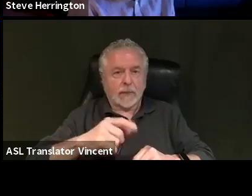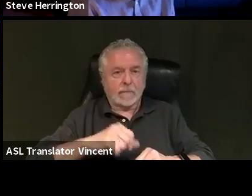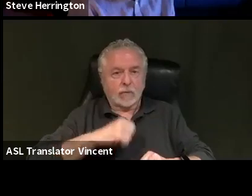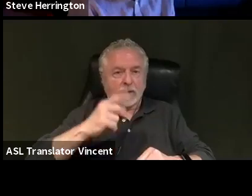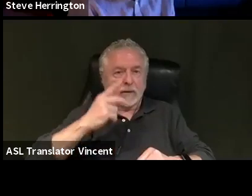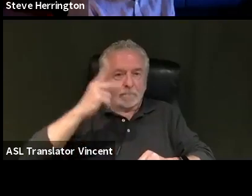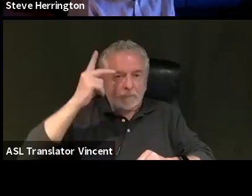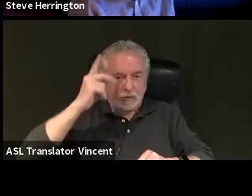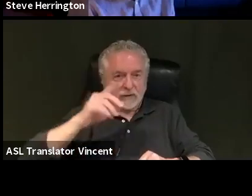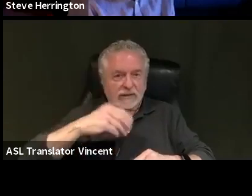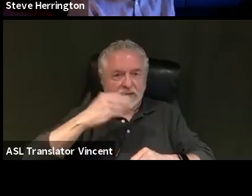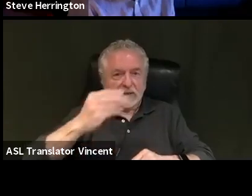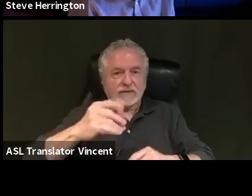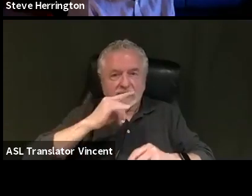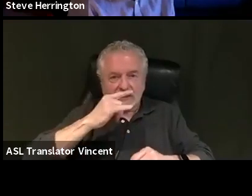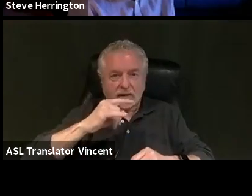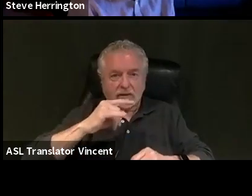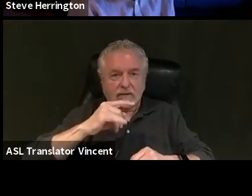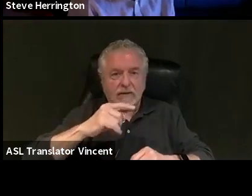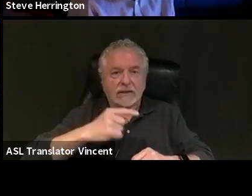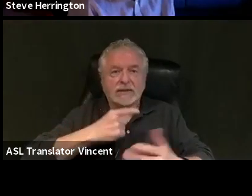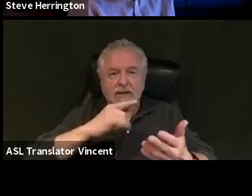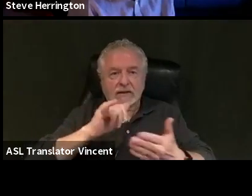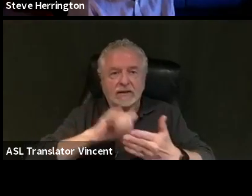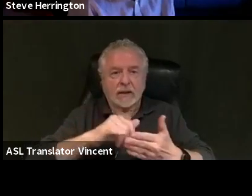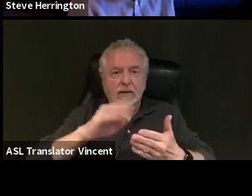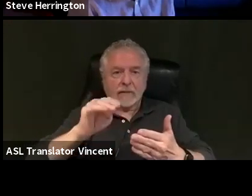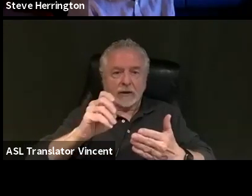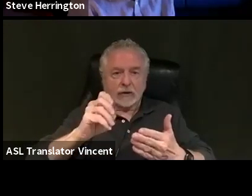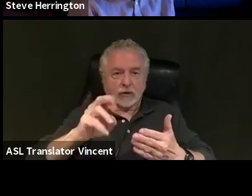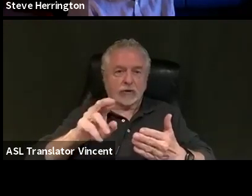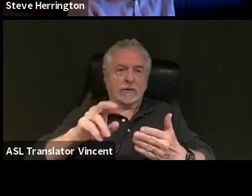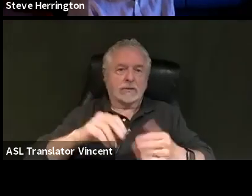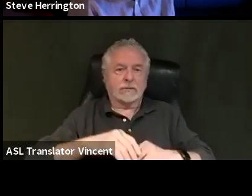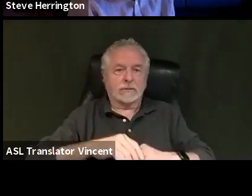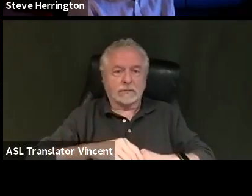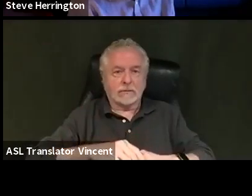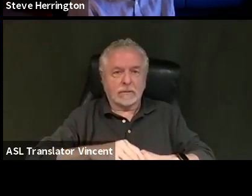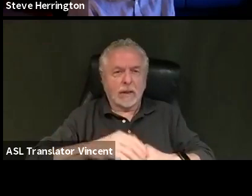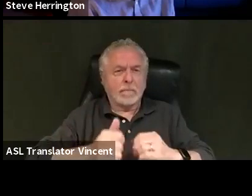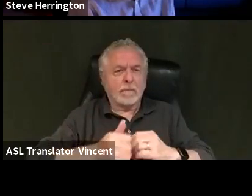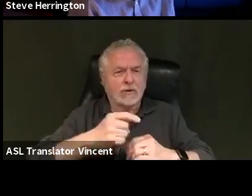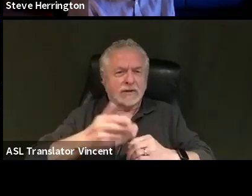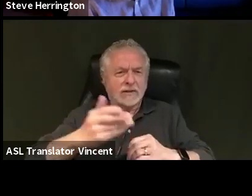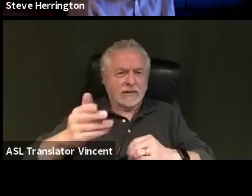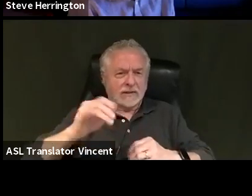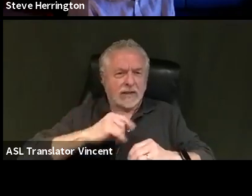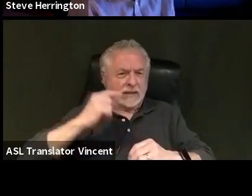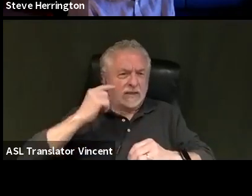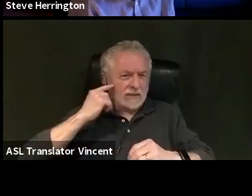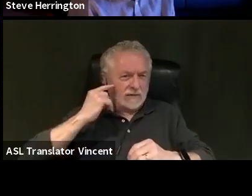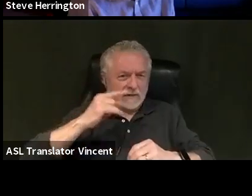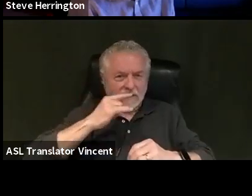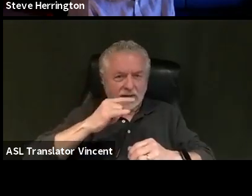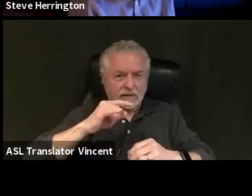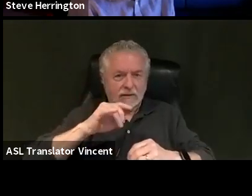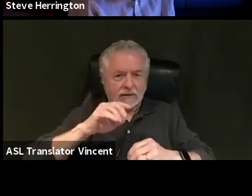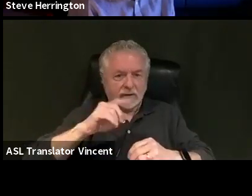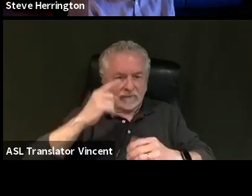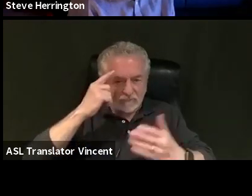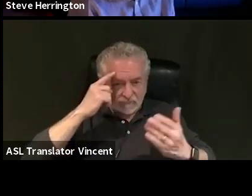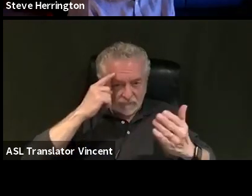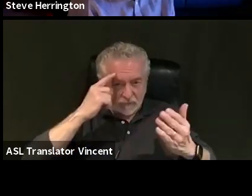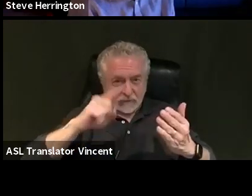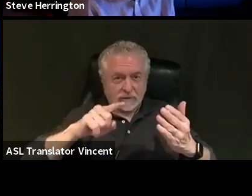the parents for giving the kids some say in the matter. Most of the things that I hear from kids, just in terms